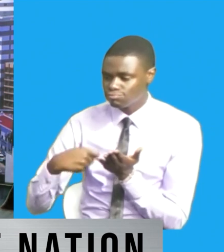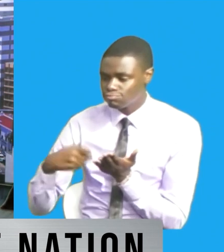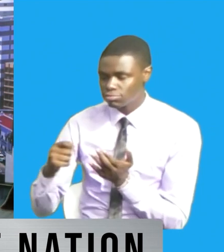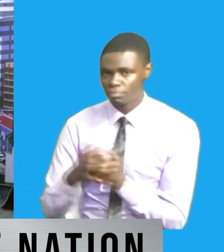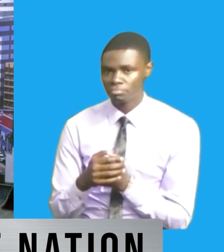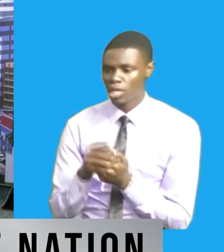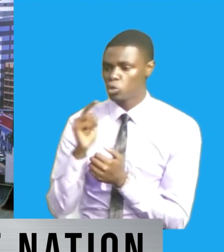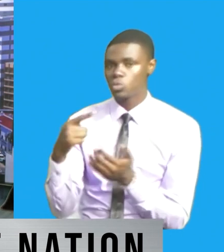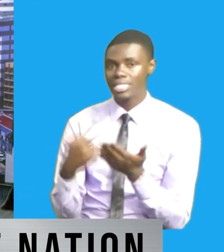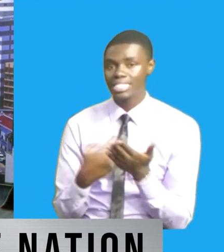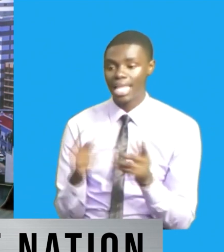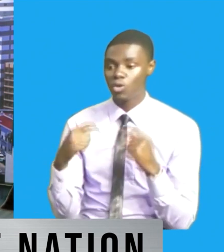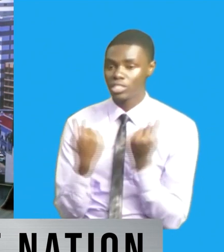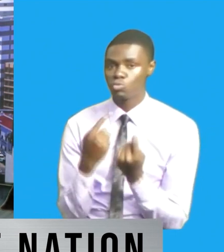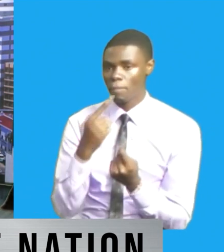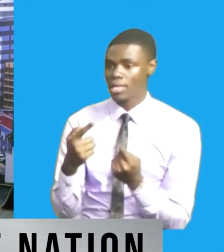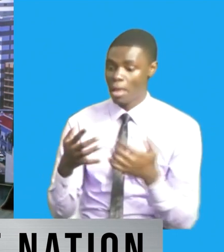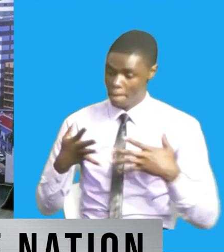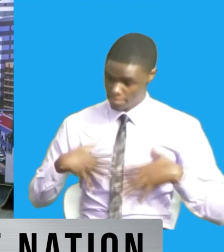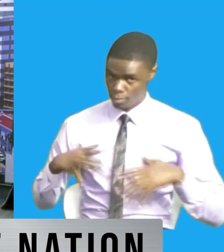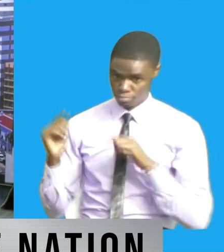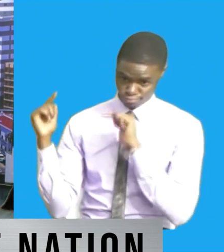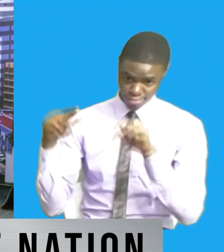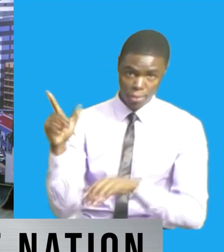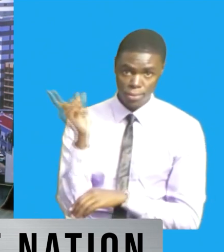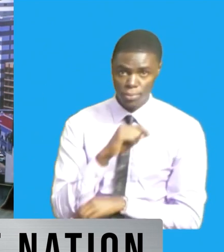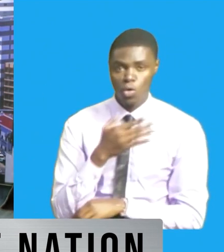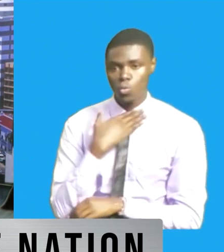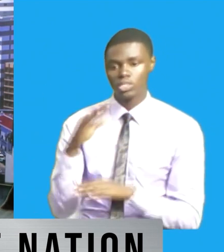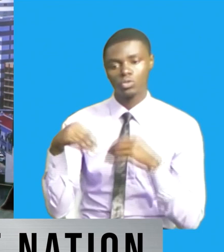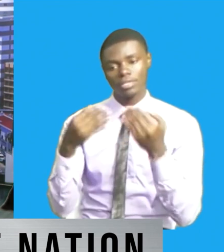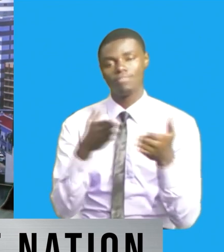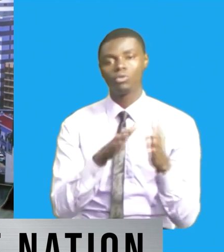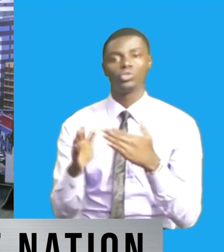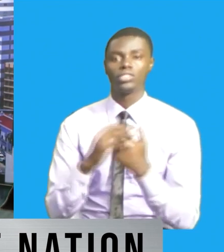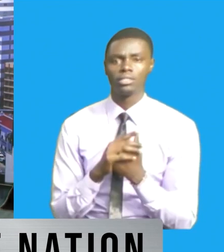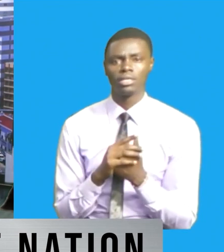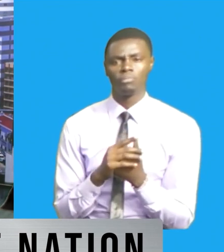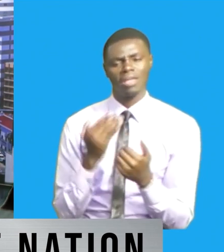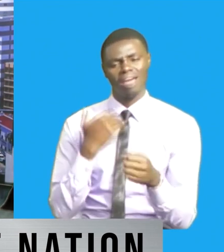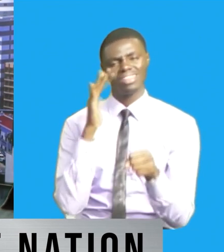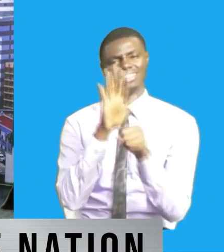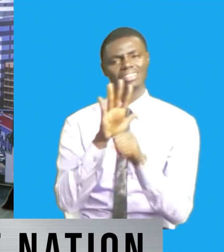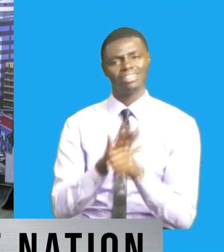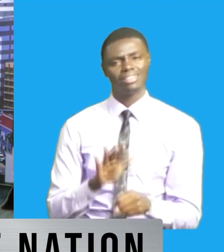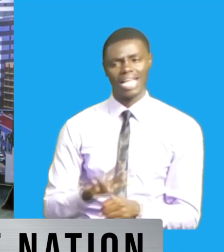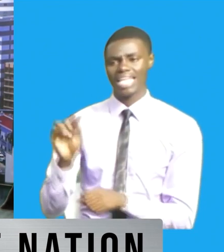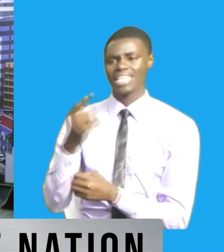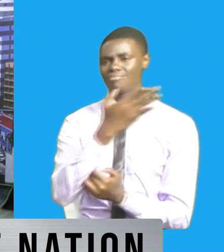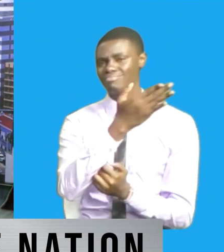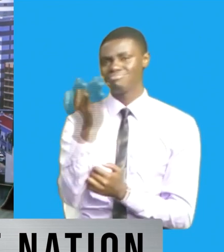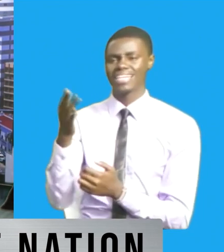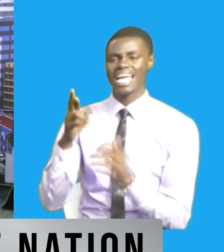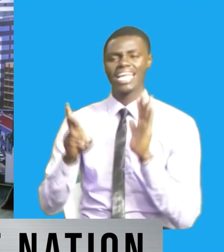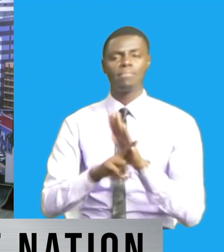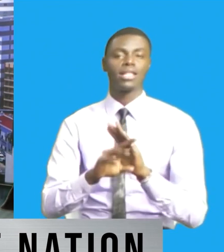to this dialogue team, na tuambie wananchi ndio hao wamekuja, wanataka pia wapewe nafasi, because there's a lot of Kenyans that are not